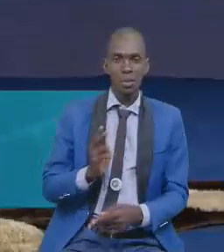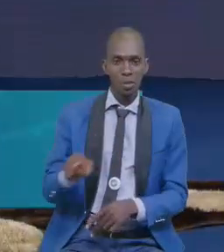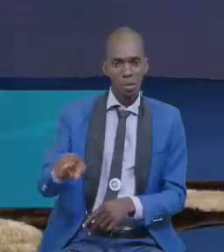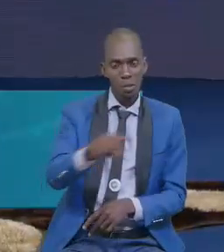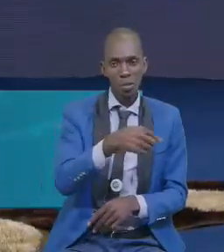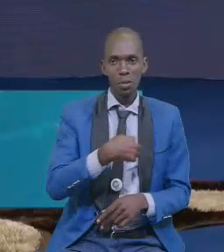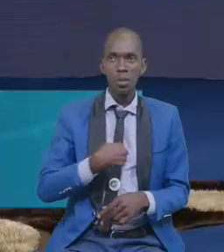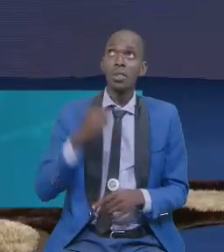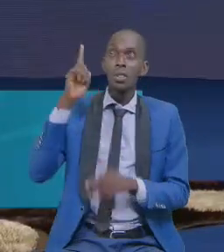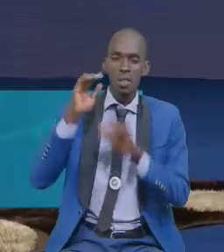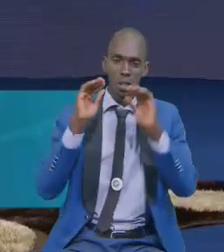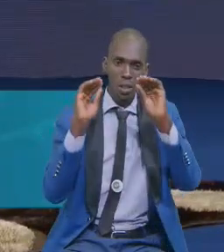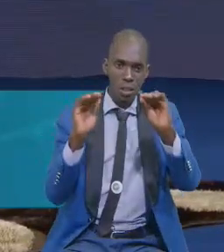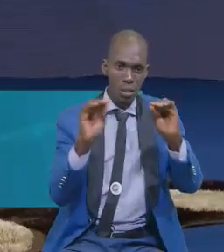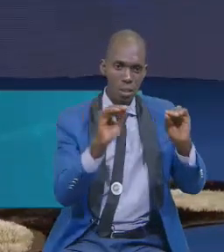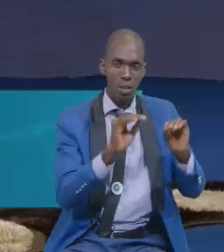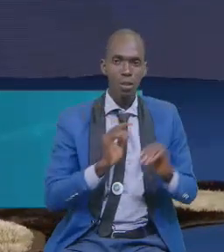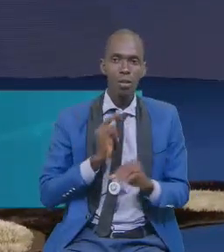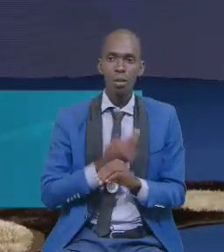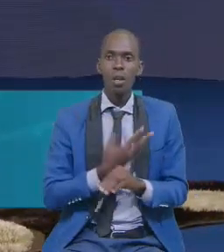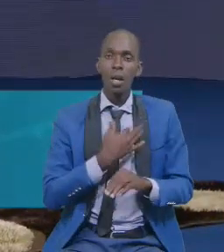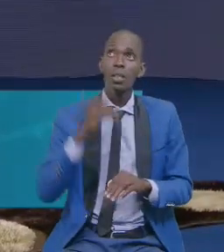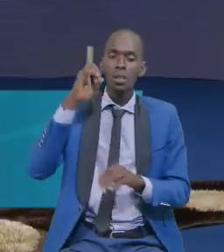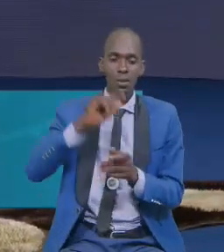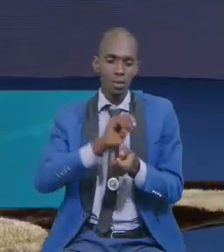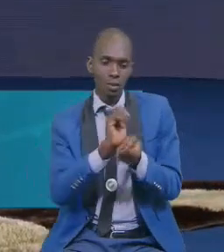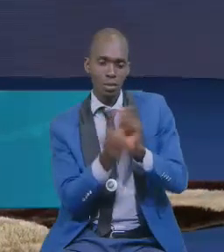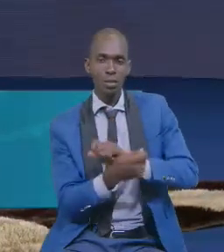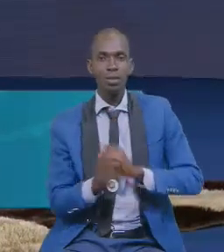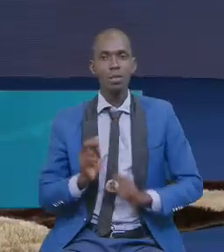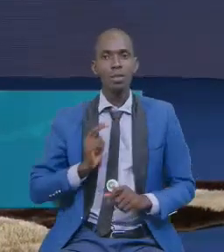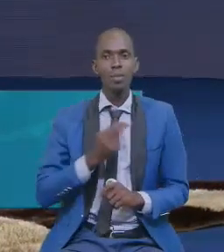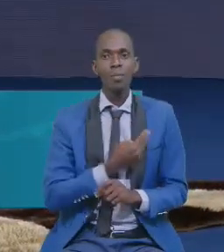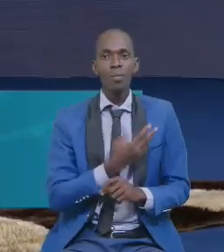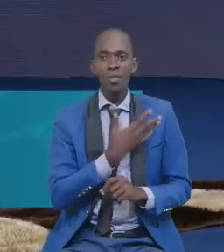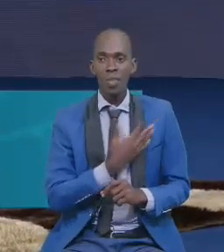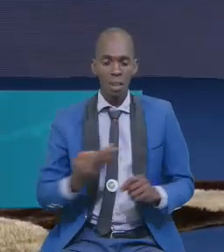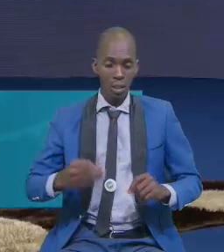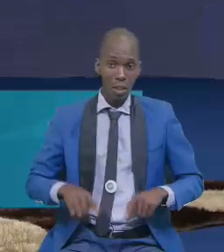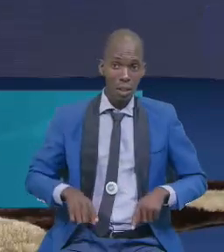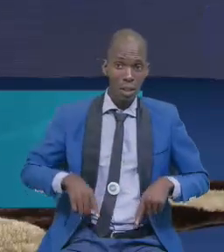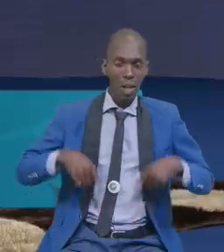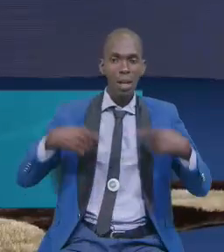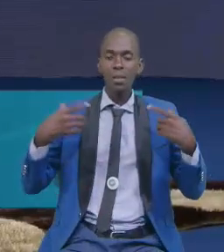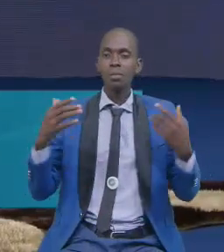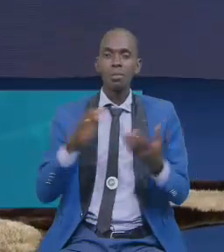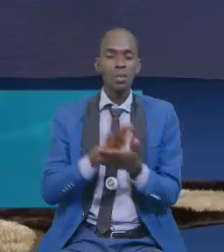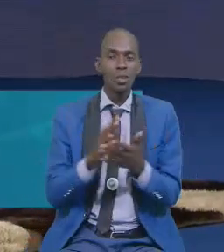teaches us. He transforms us. And life takes on a new value.